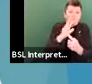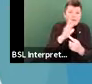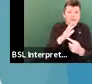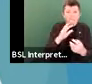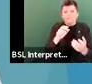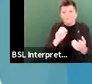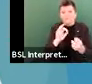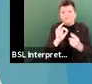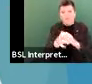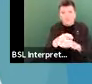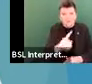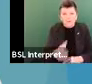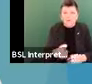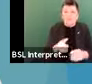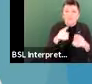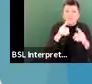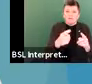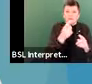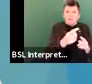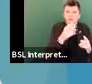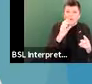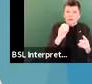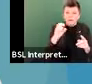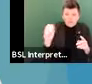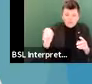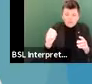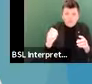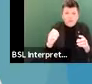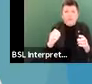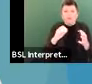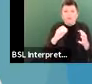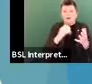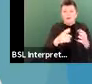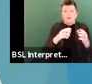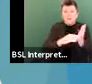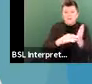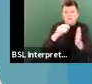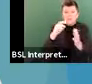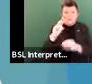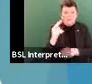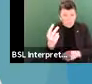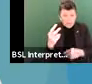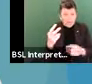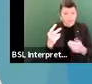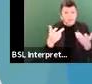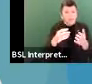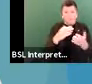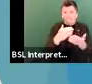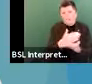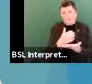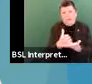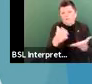standard 100 square meter apartment in London is 1.5 million